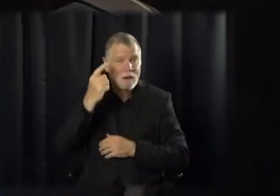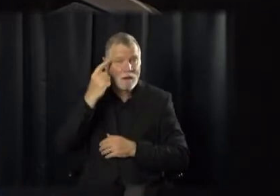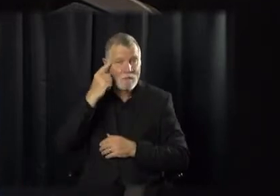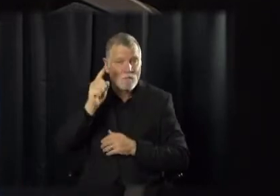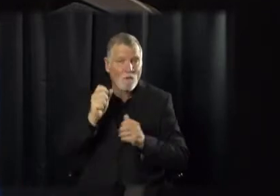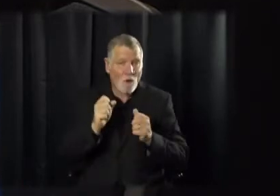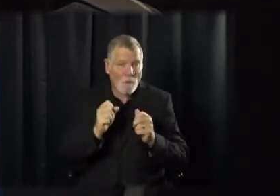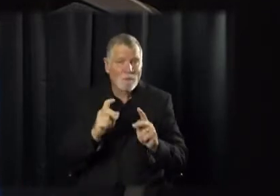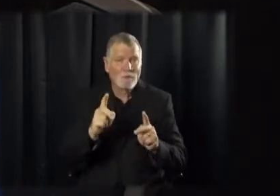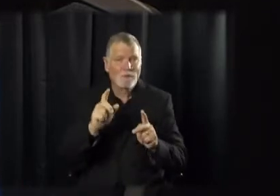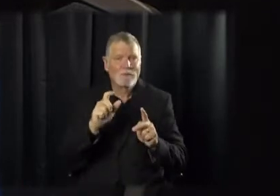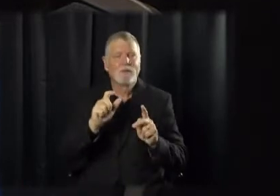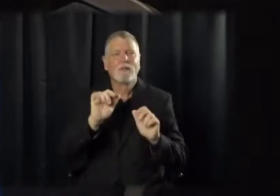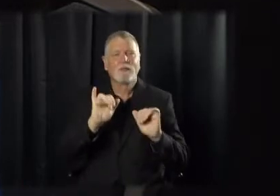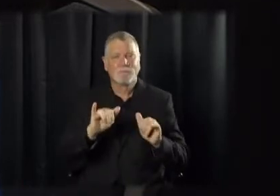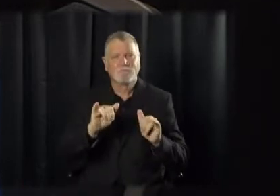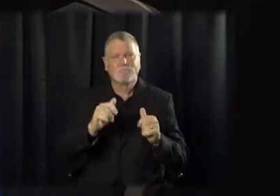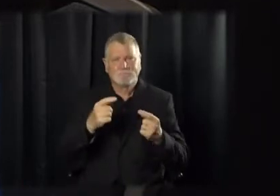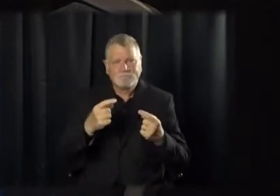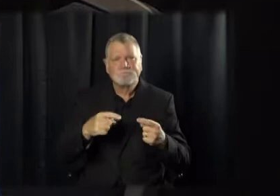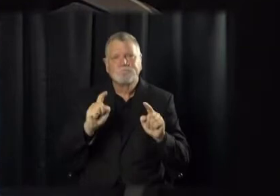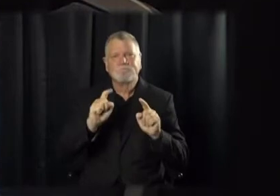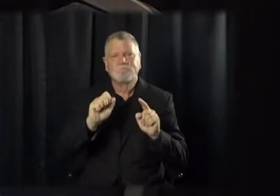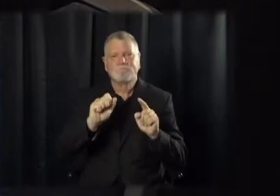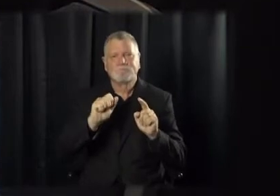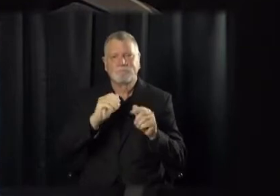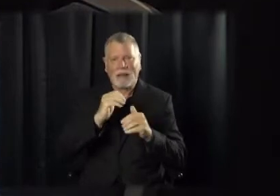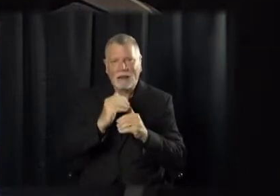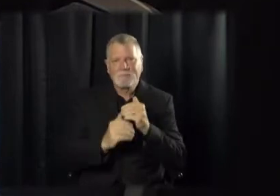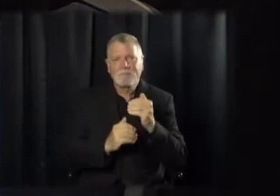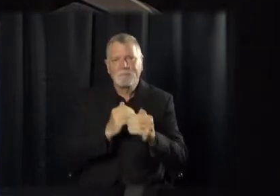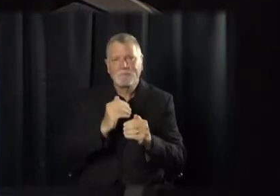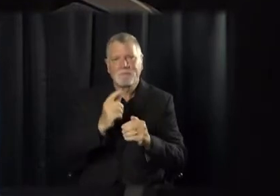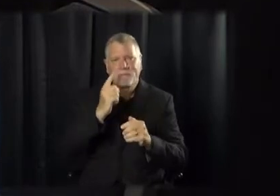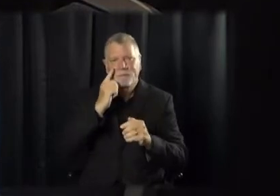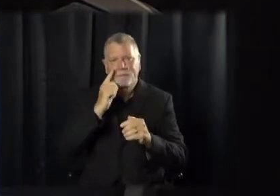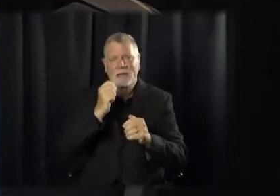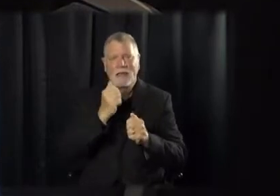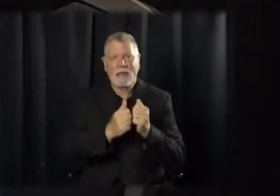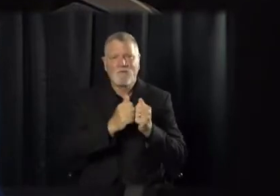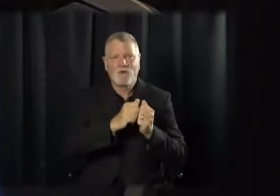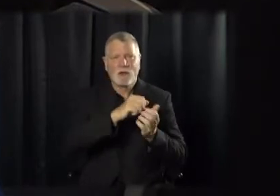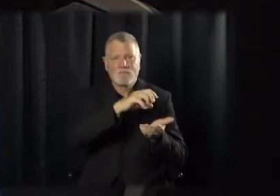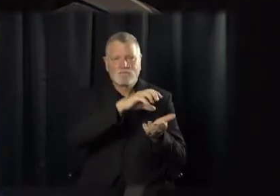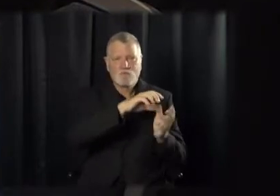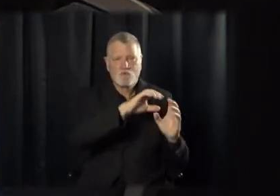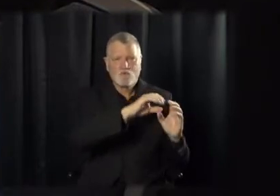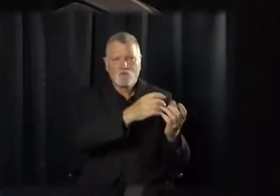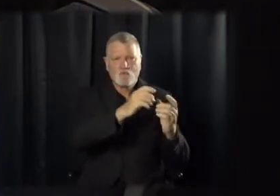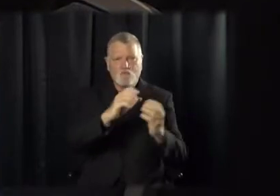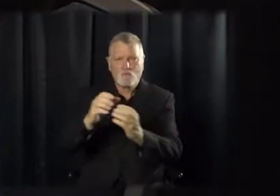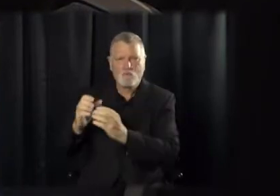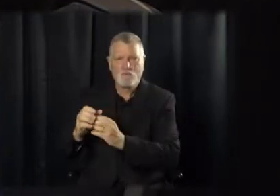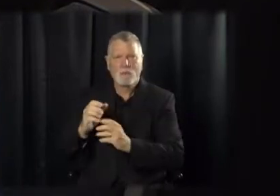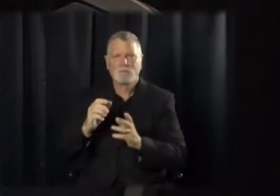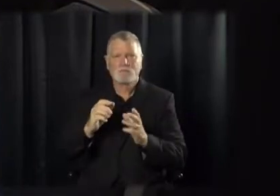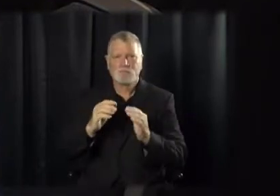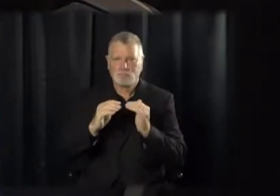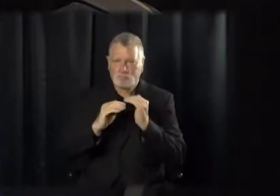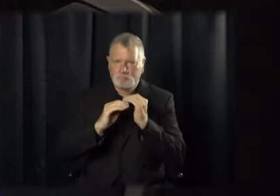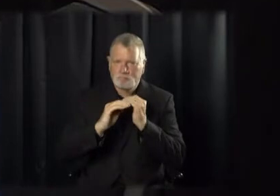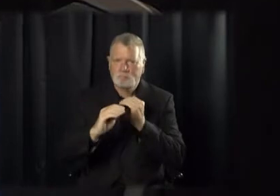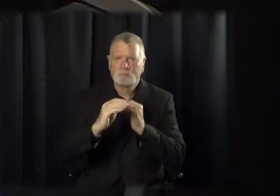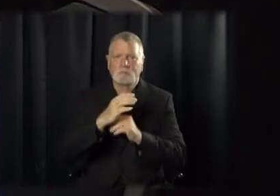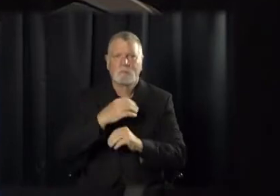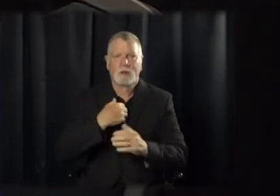this opportunity and put in place the building blocks that ensure each instrumentality is stable, has the funds to provide the services